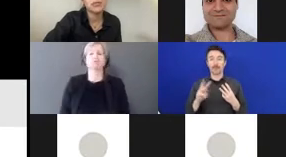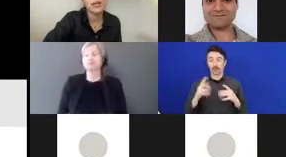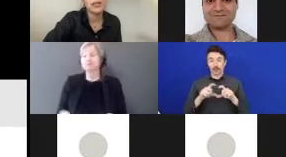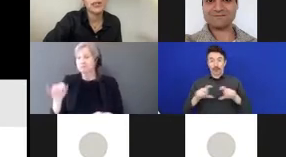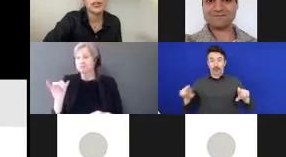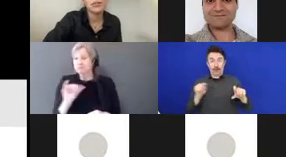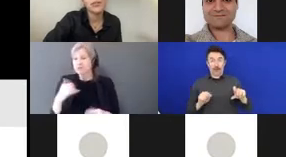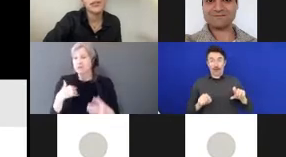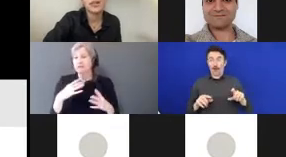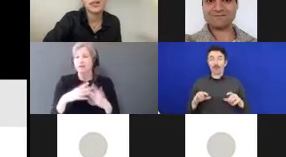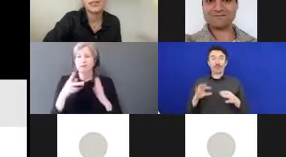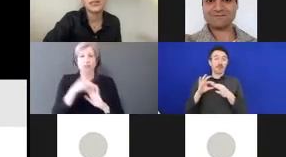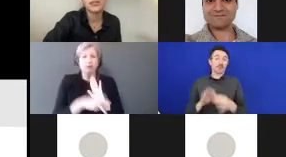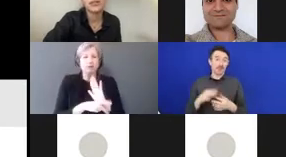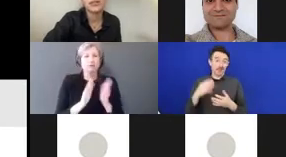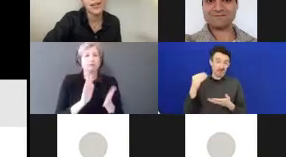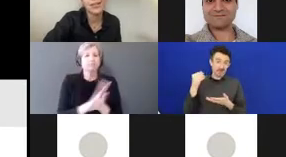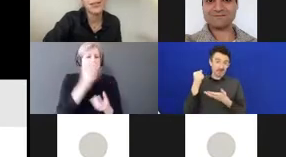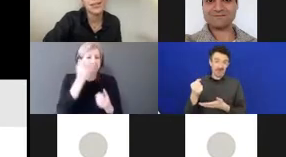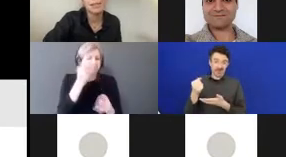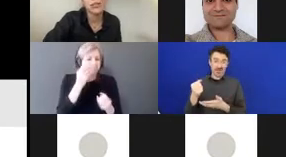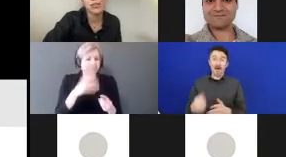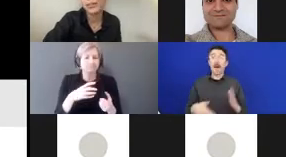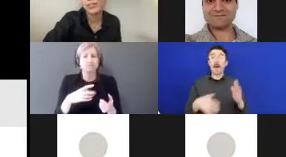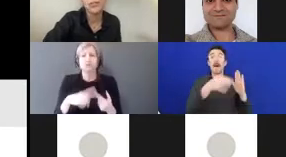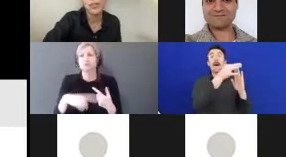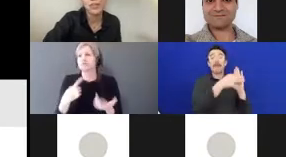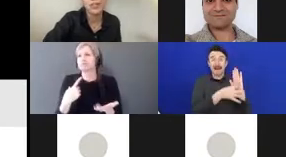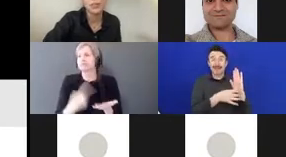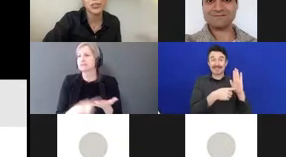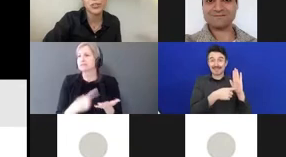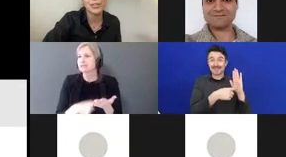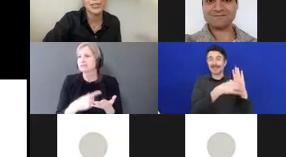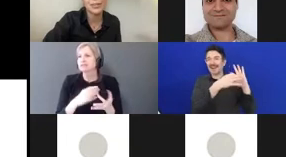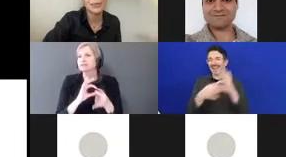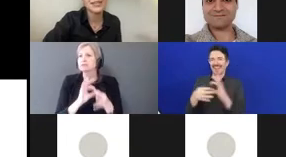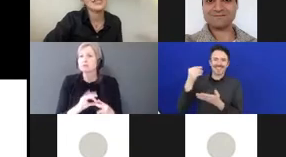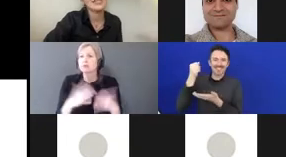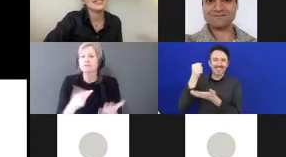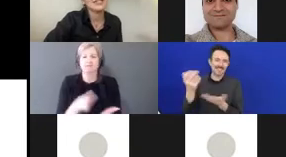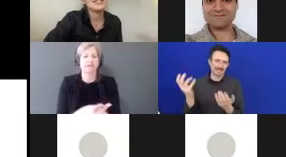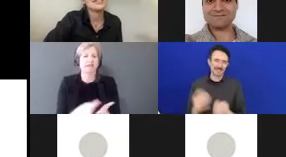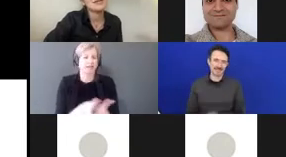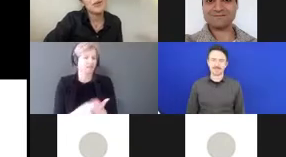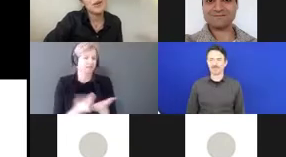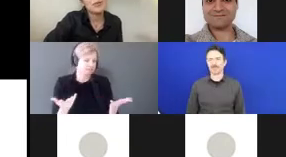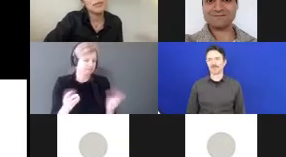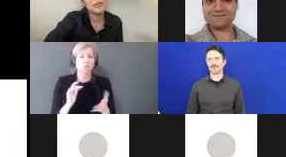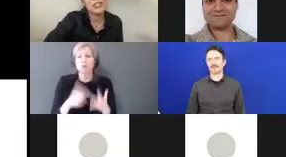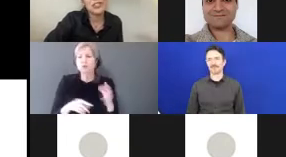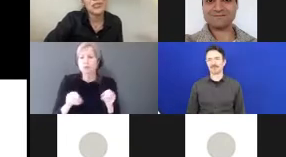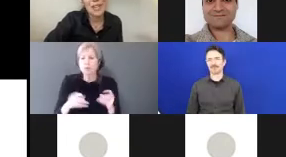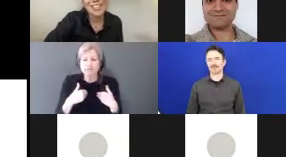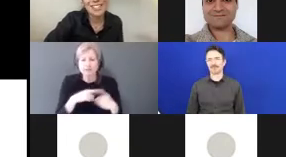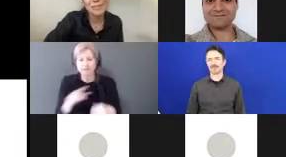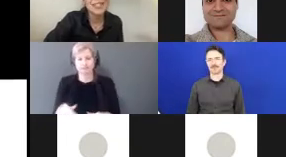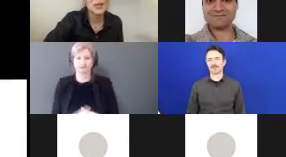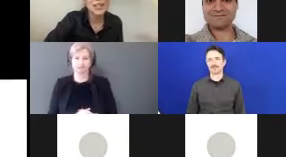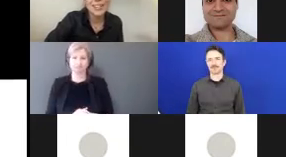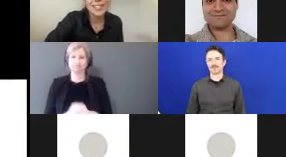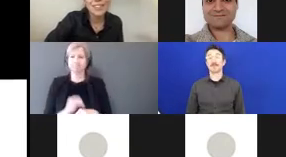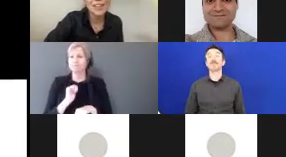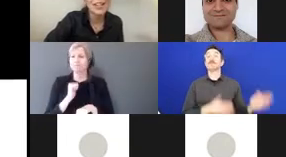lots of policy documents discussing aspects related to funding opportunities. Some of the implementation mechanisms